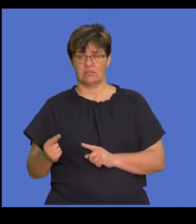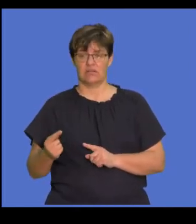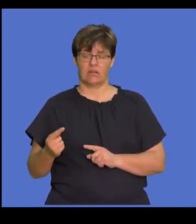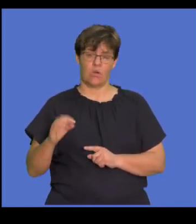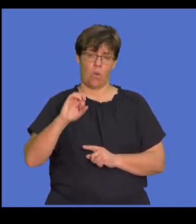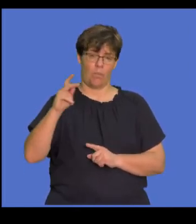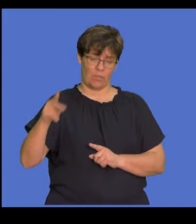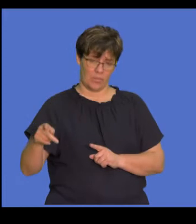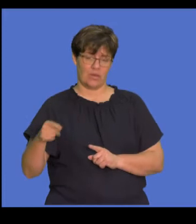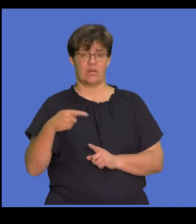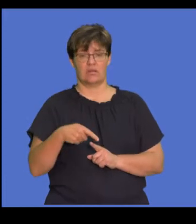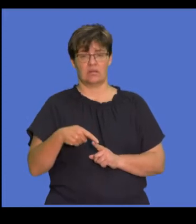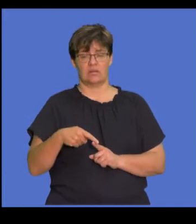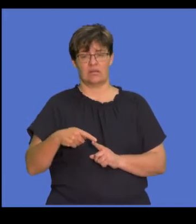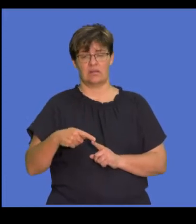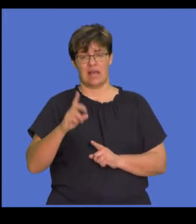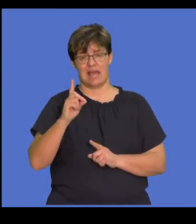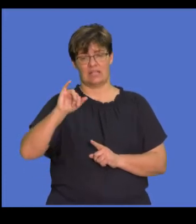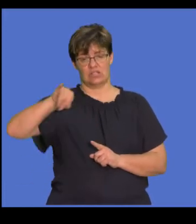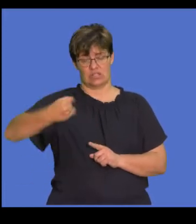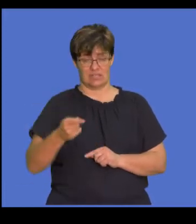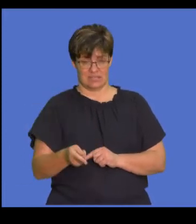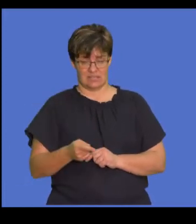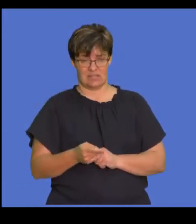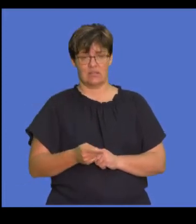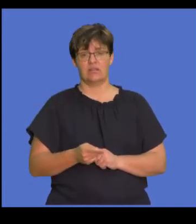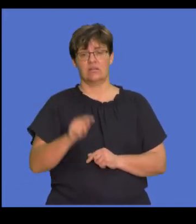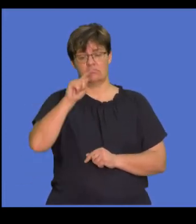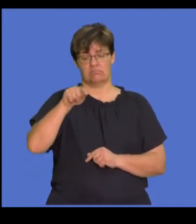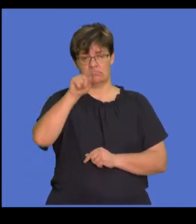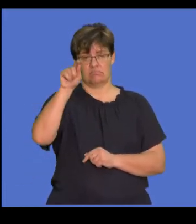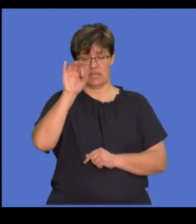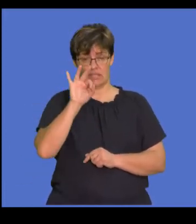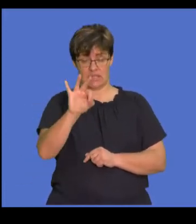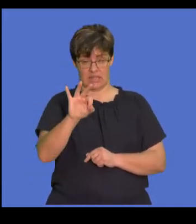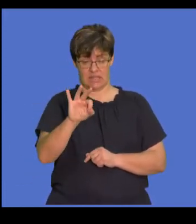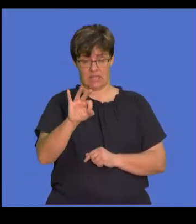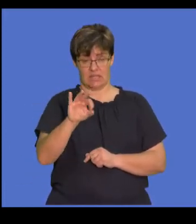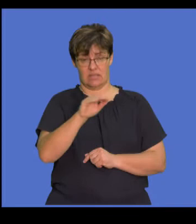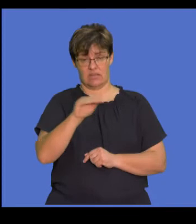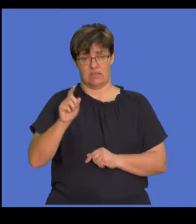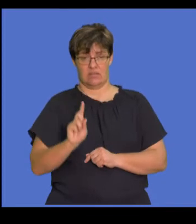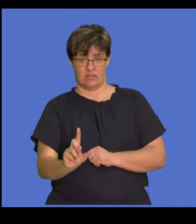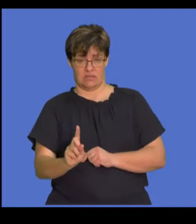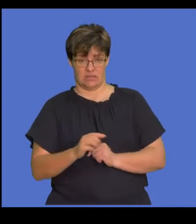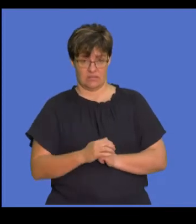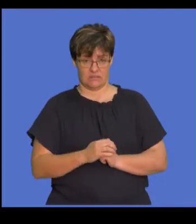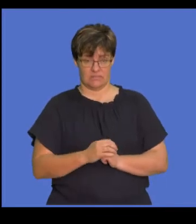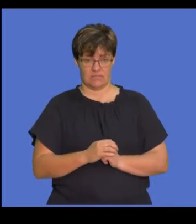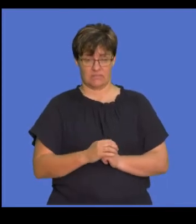be opposite over adjacent, which is root 3 over